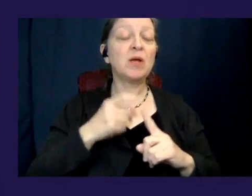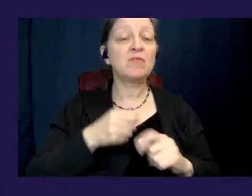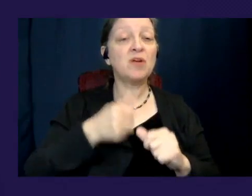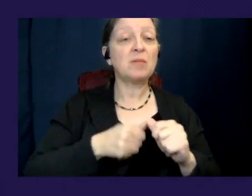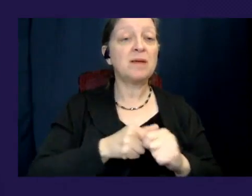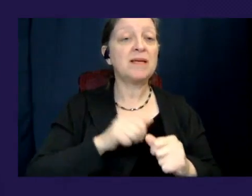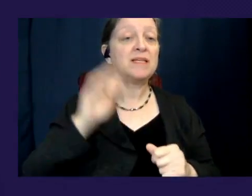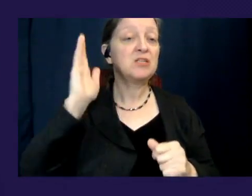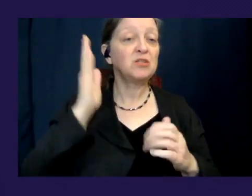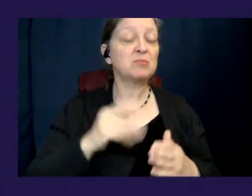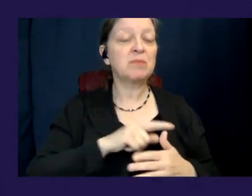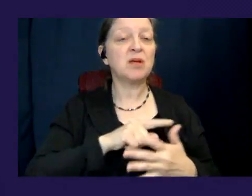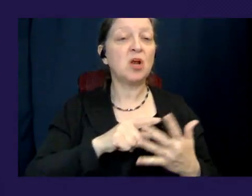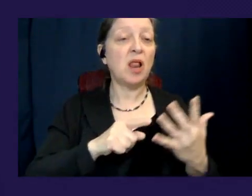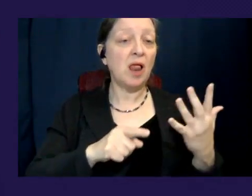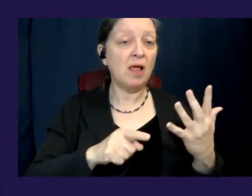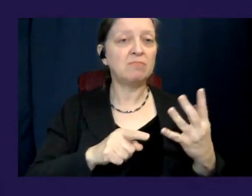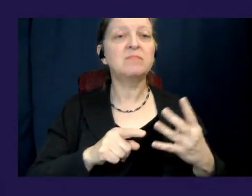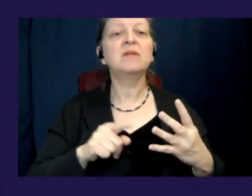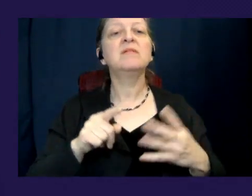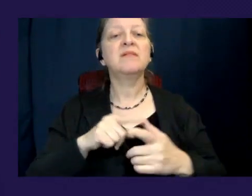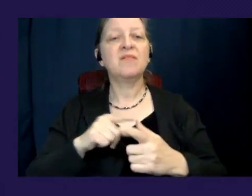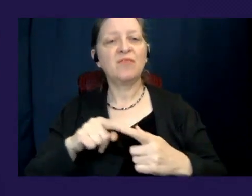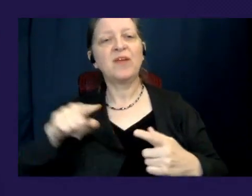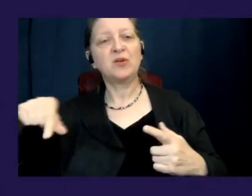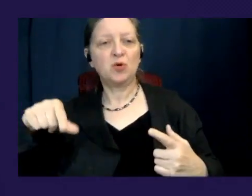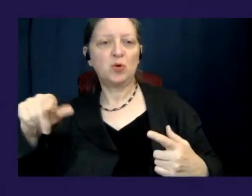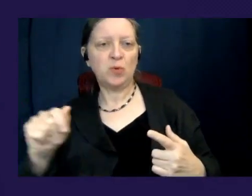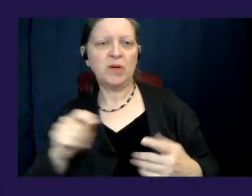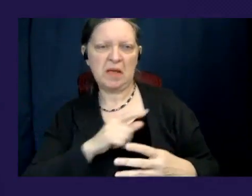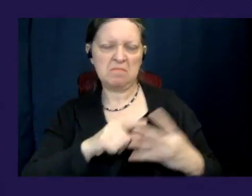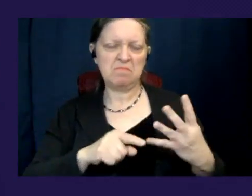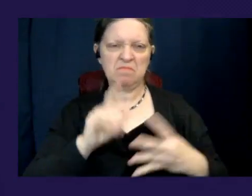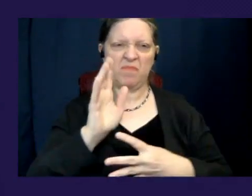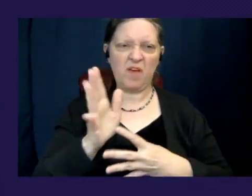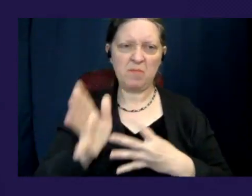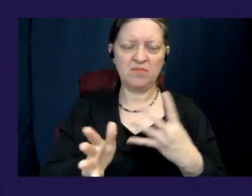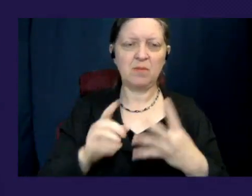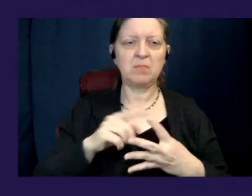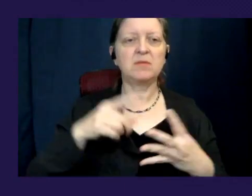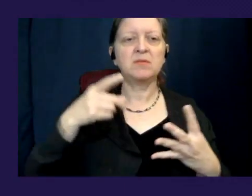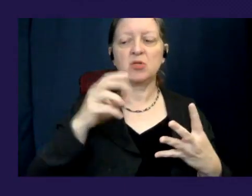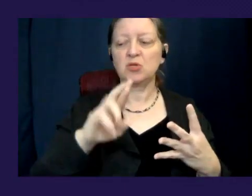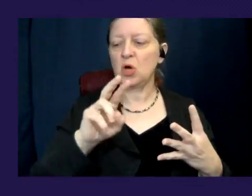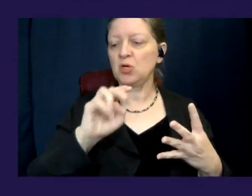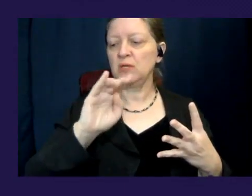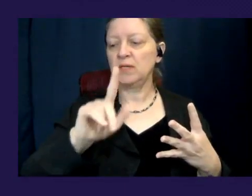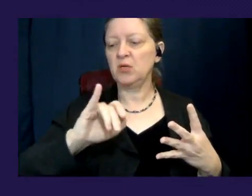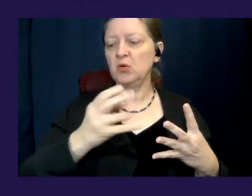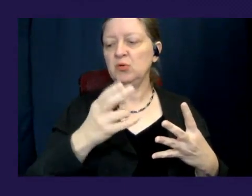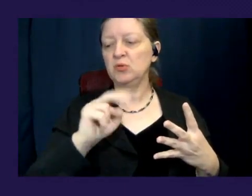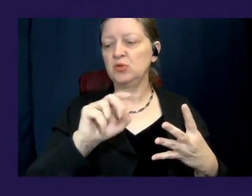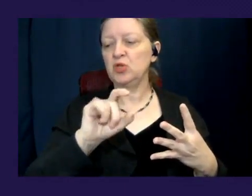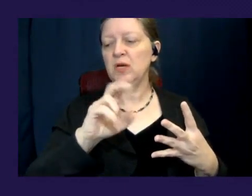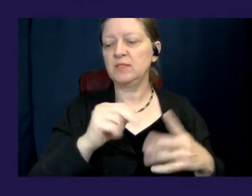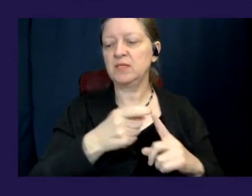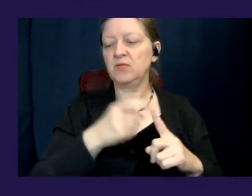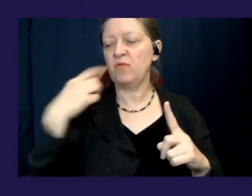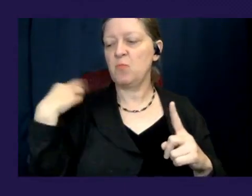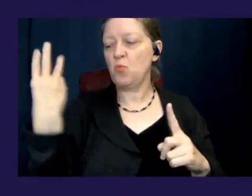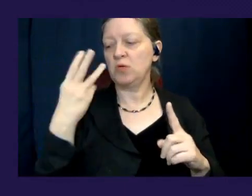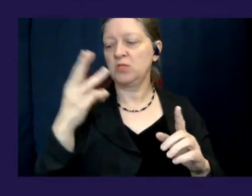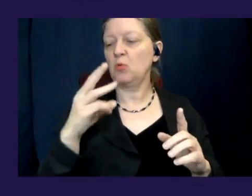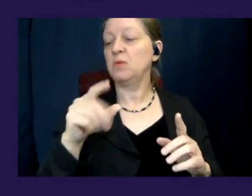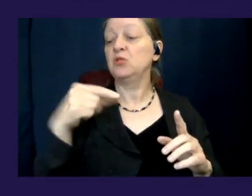Q&A. First, we have Dr. Neil Johnson, who is a physicist from Washington University, who has authored some of the most seminal works on social